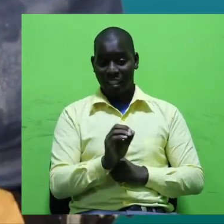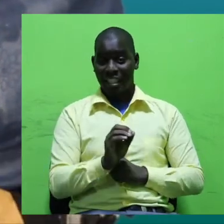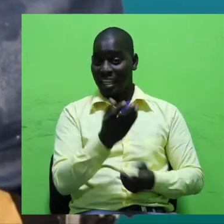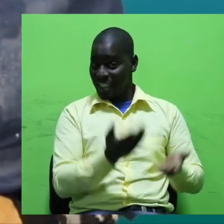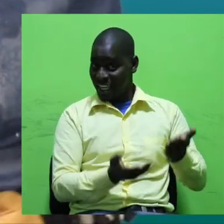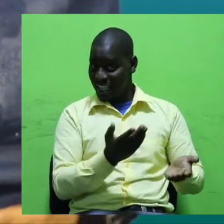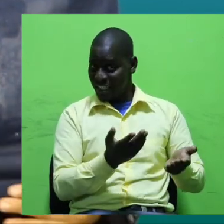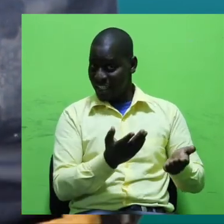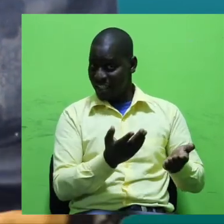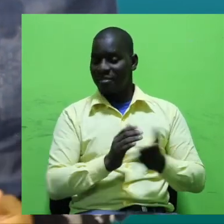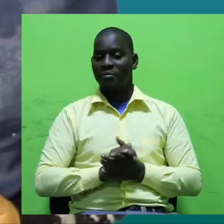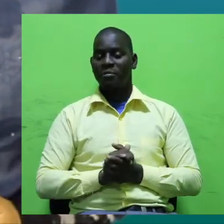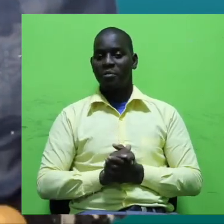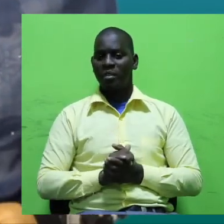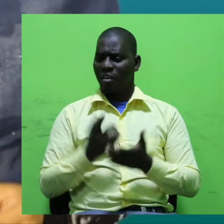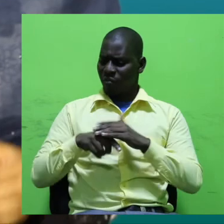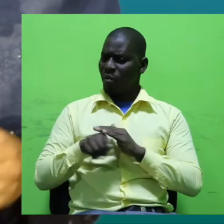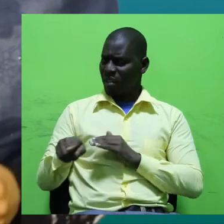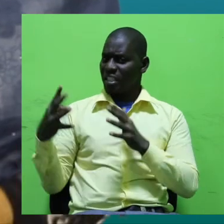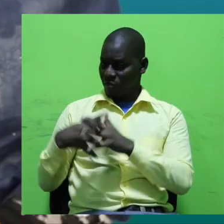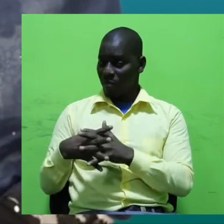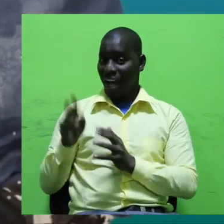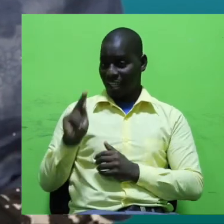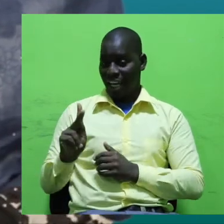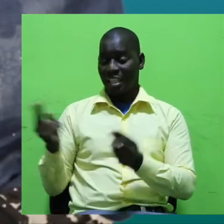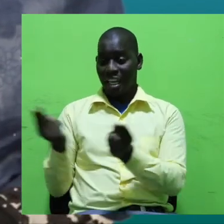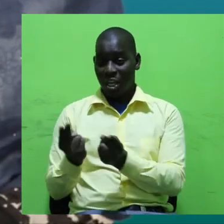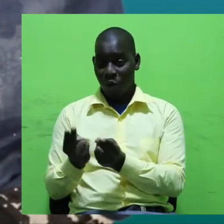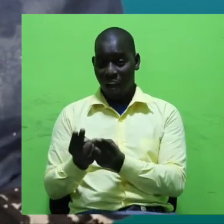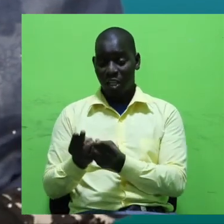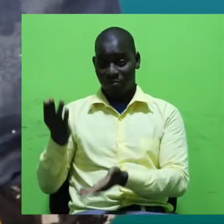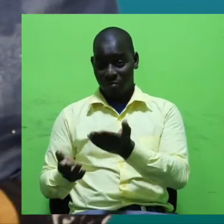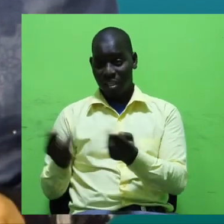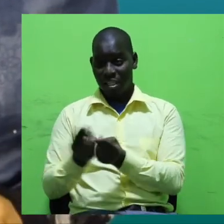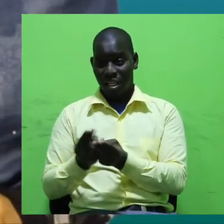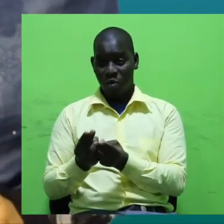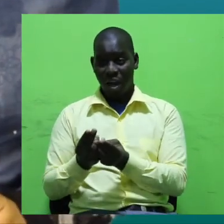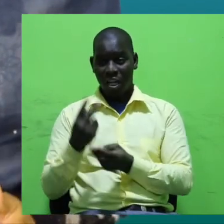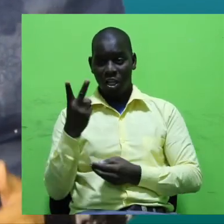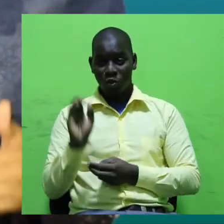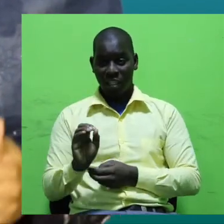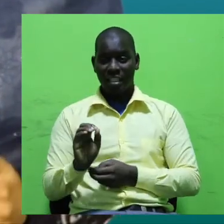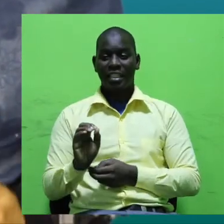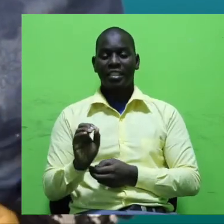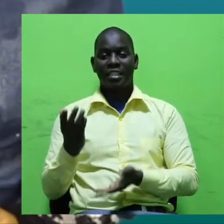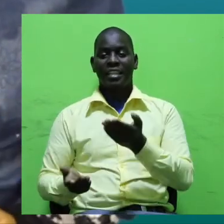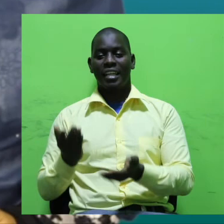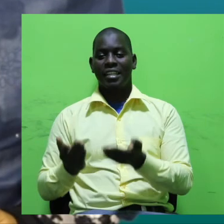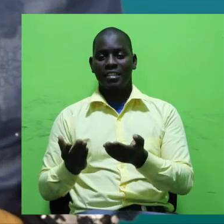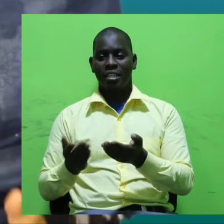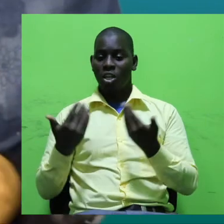senses, we can make prediction about the natural world. The ability to make accurate